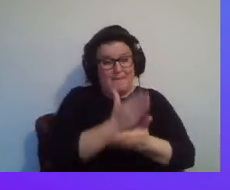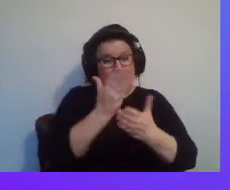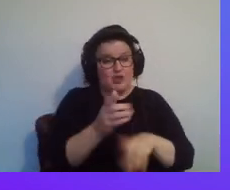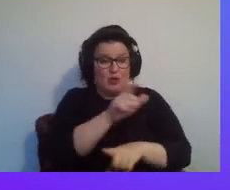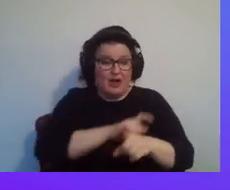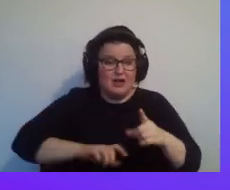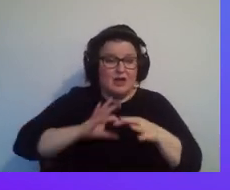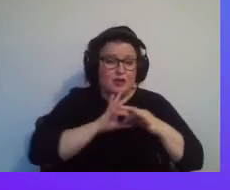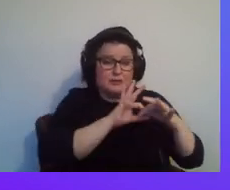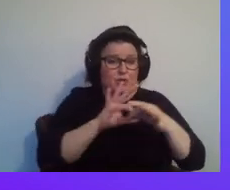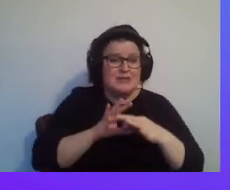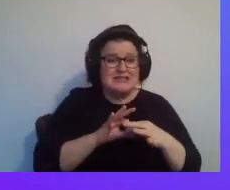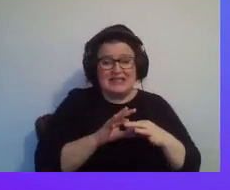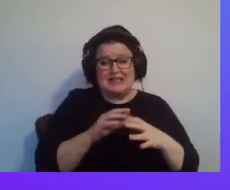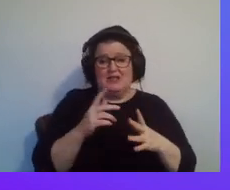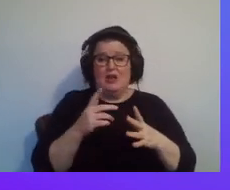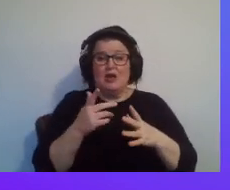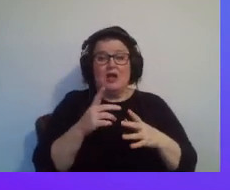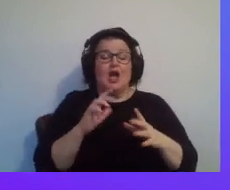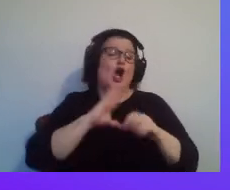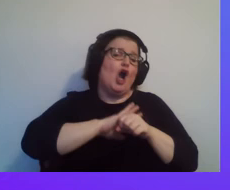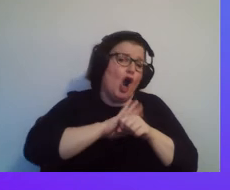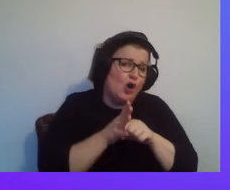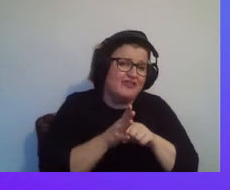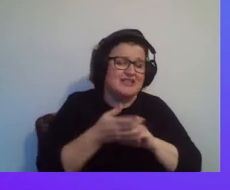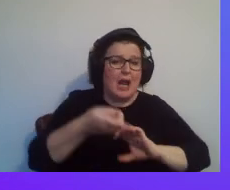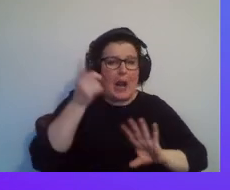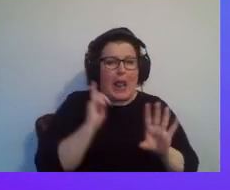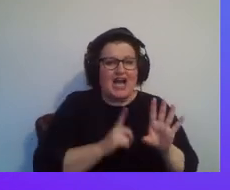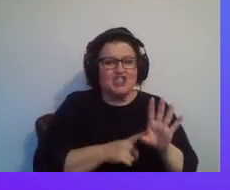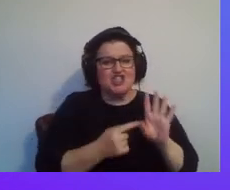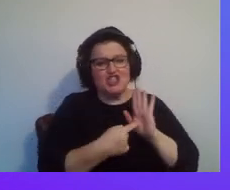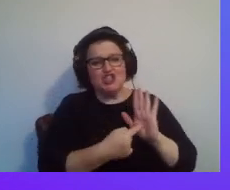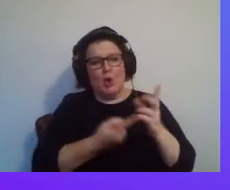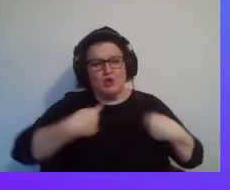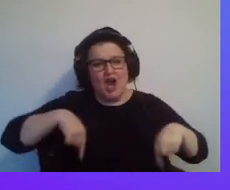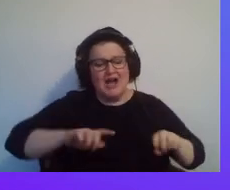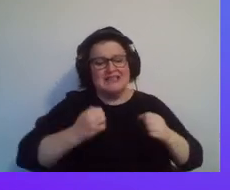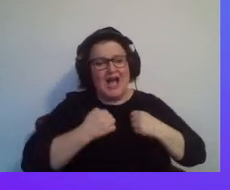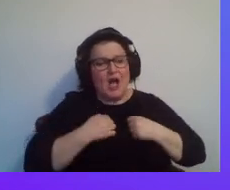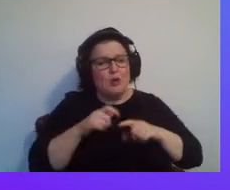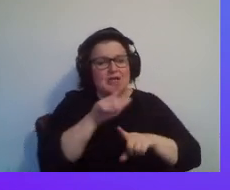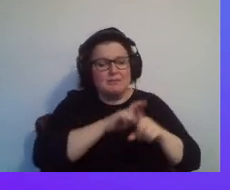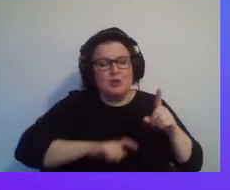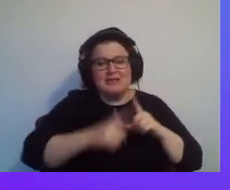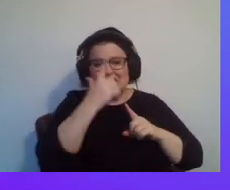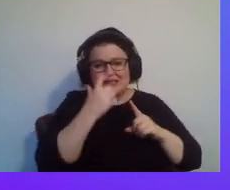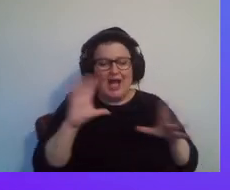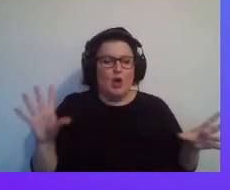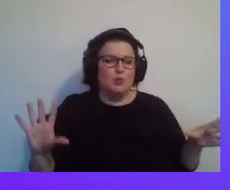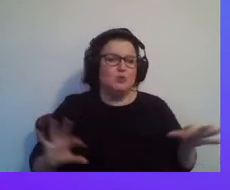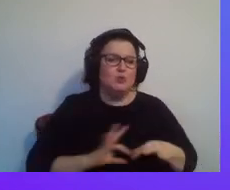co-producing with our communities. COVID and last year showed us how communities can galvanize and come together and